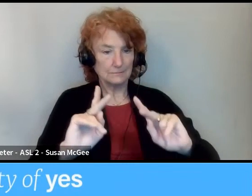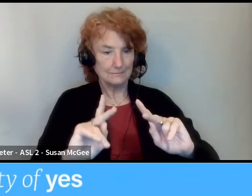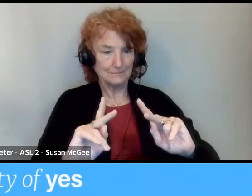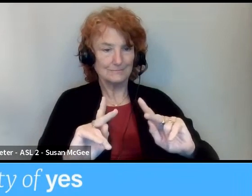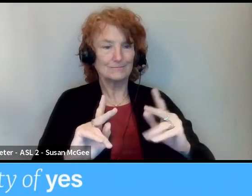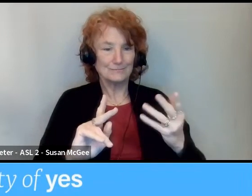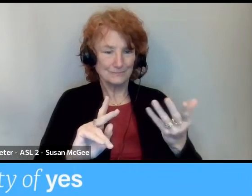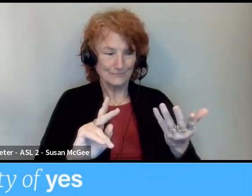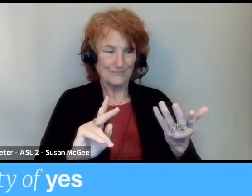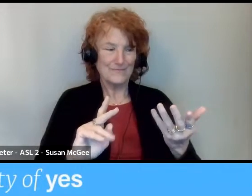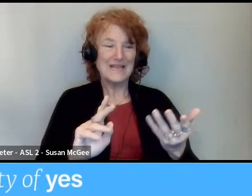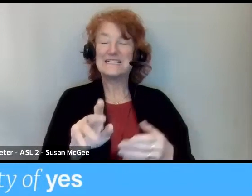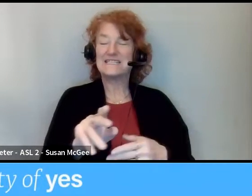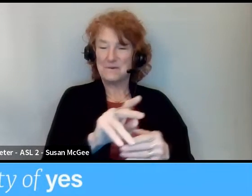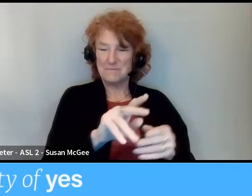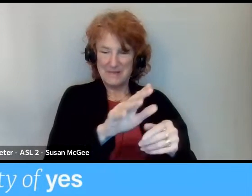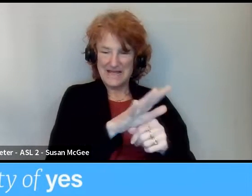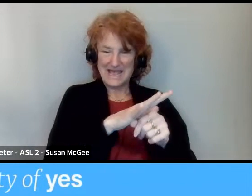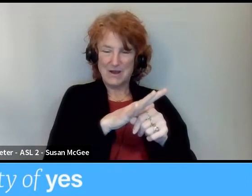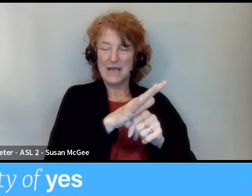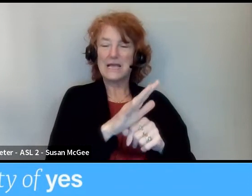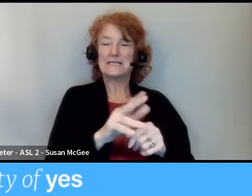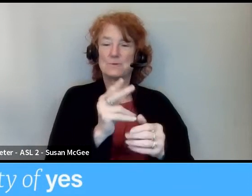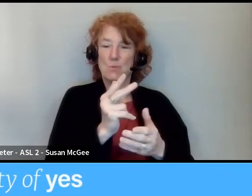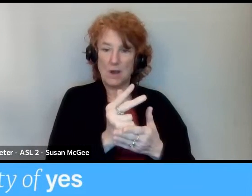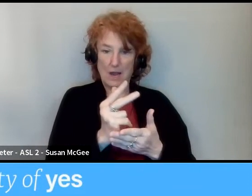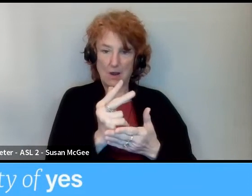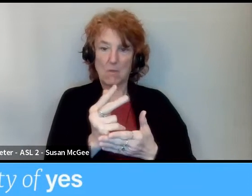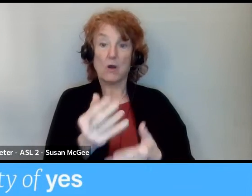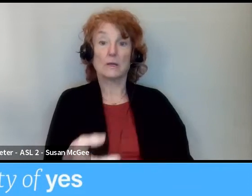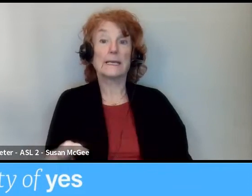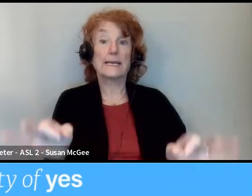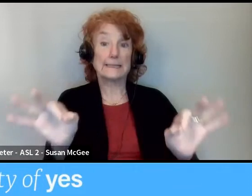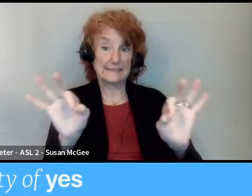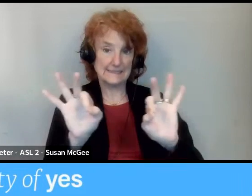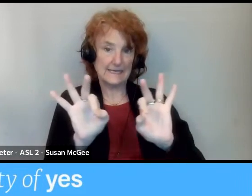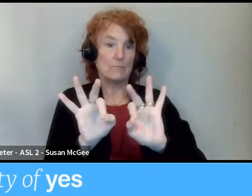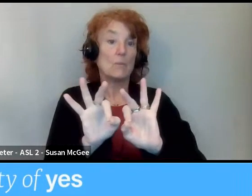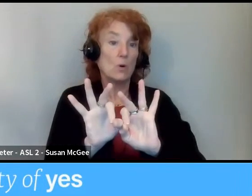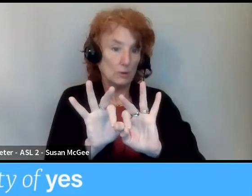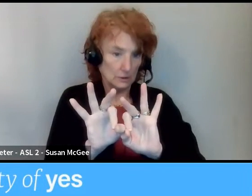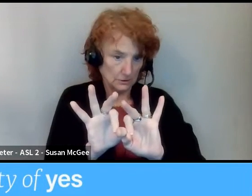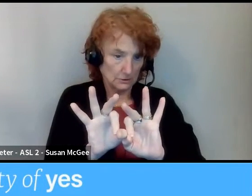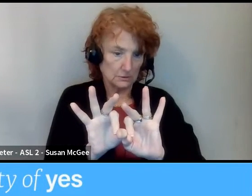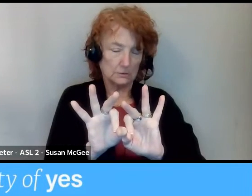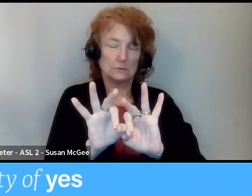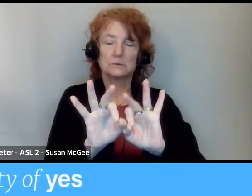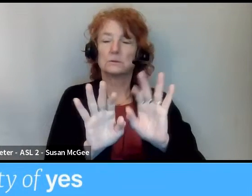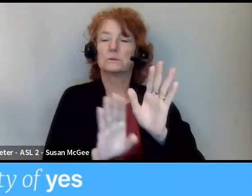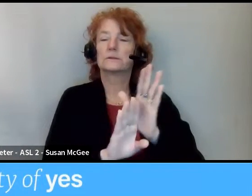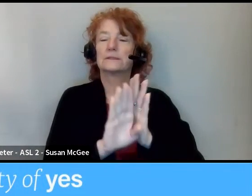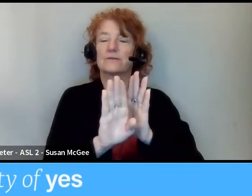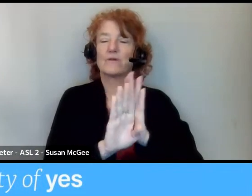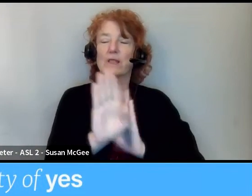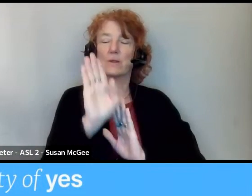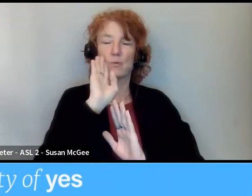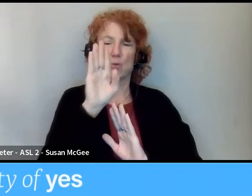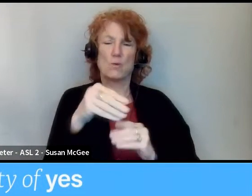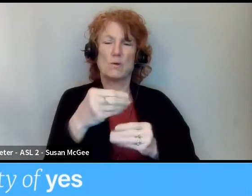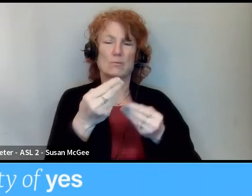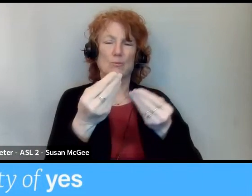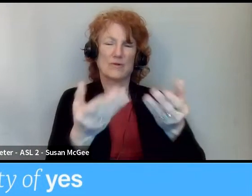important amenity in order to market your unit, whether it's a rental or home ownership, developers will provide that.